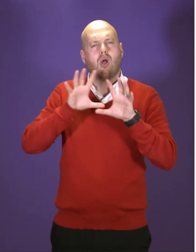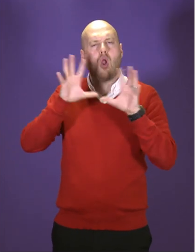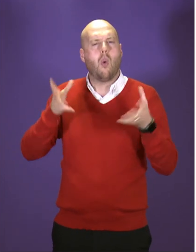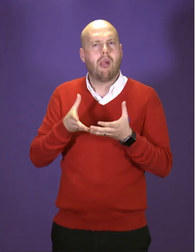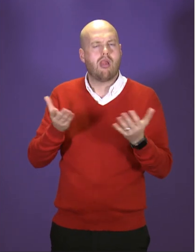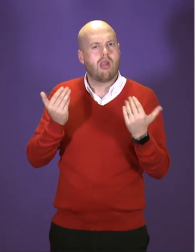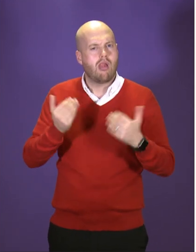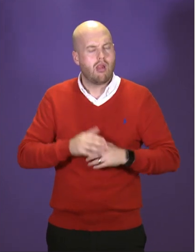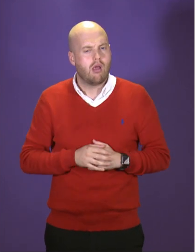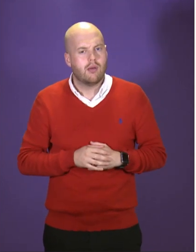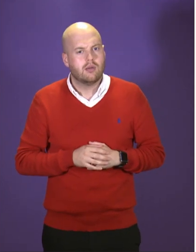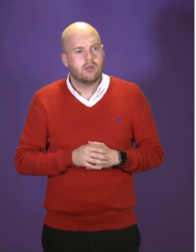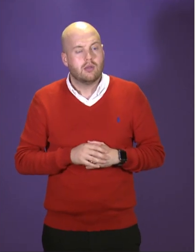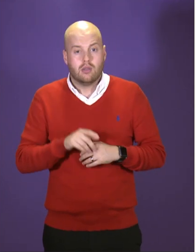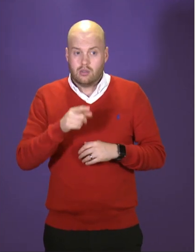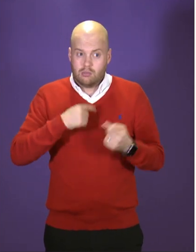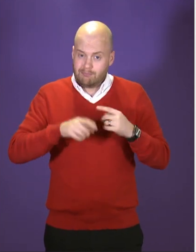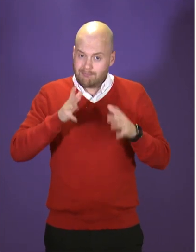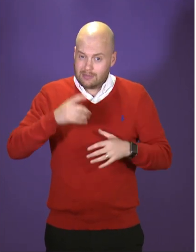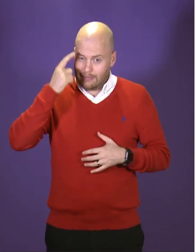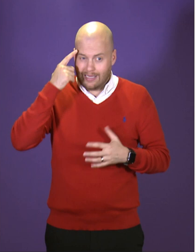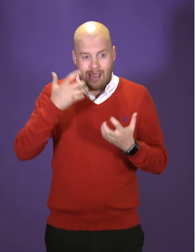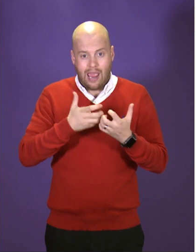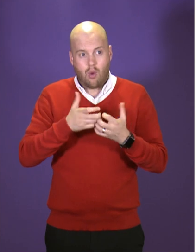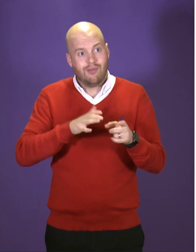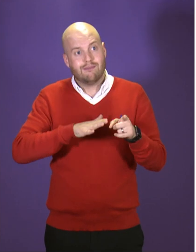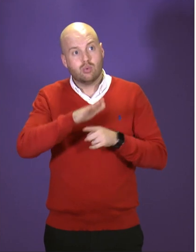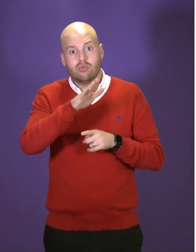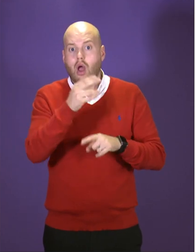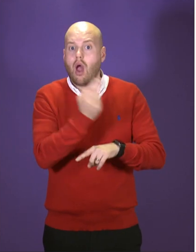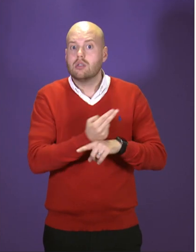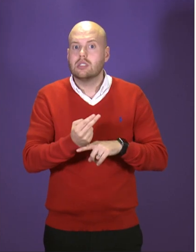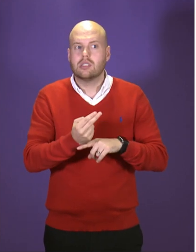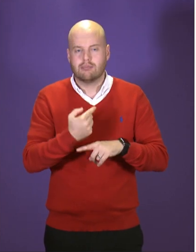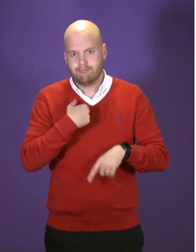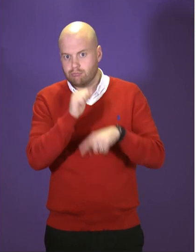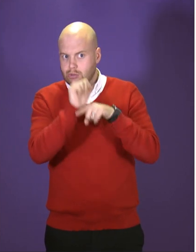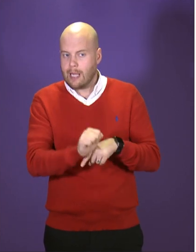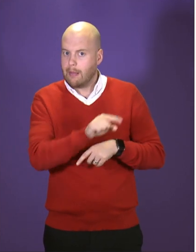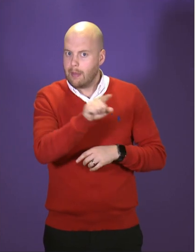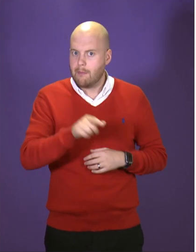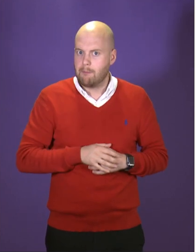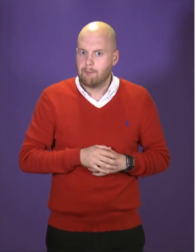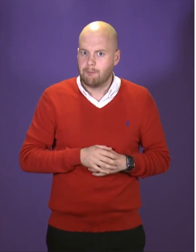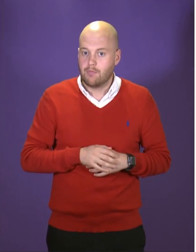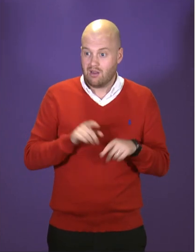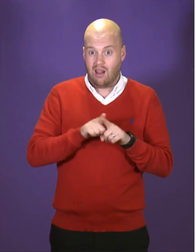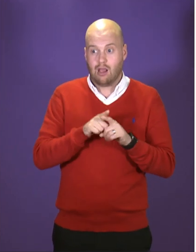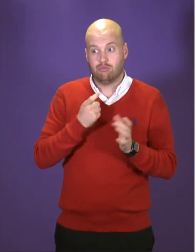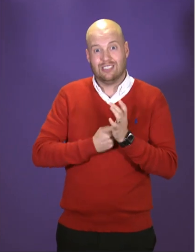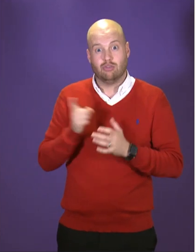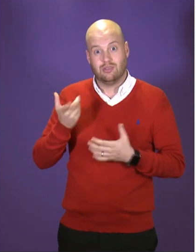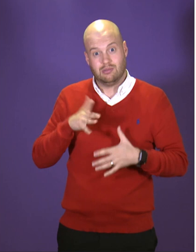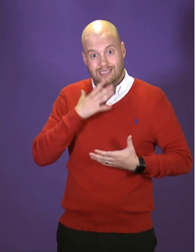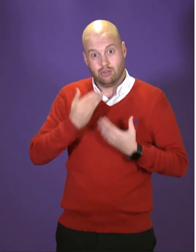also need to think about how we meet the future needs of artists and protect their creativity within our cities, just as Richard was